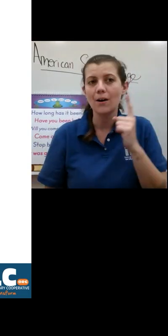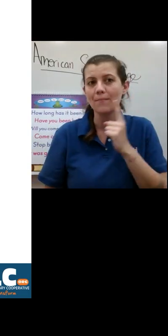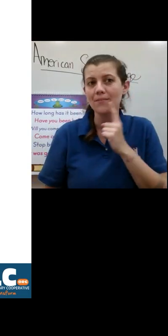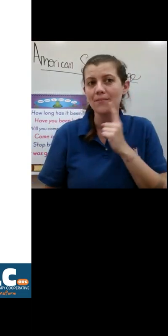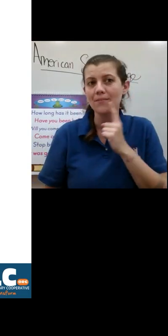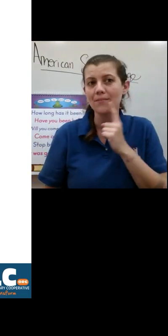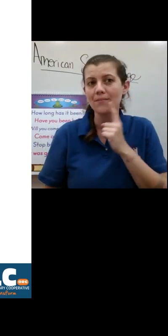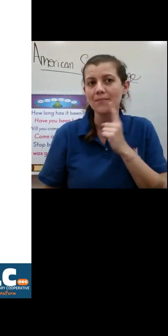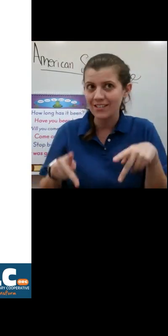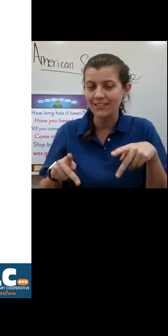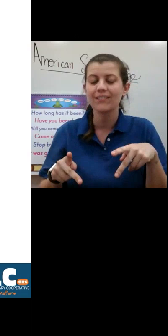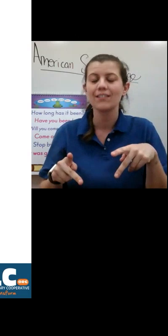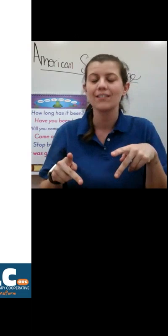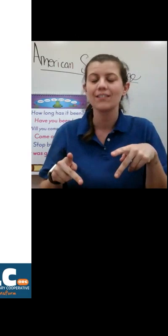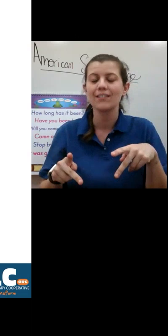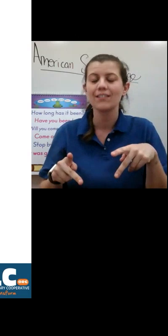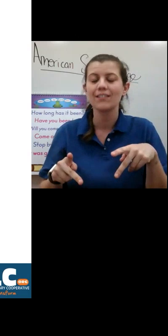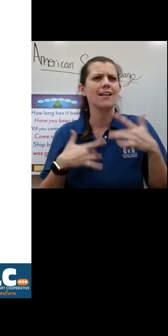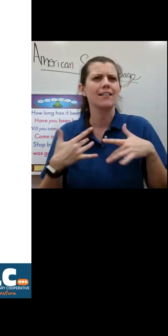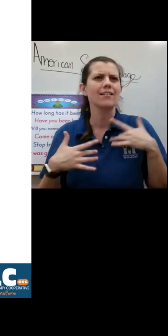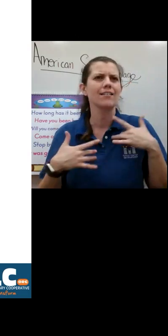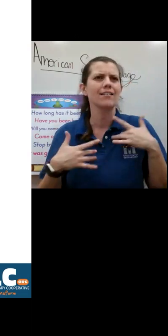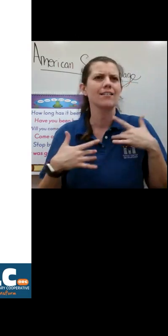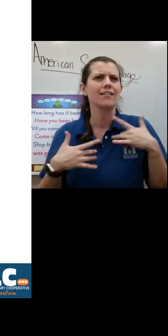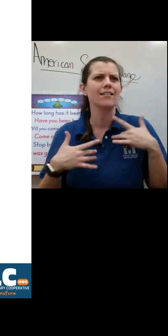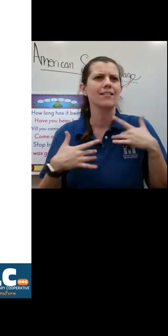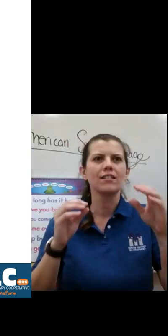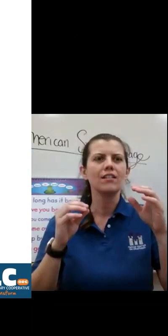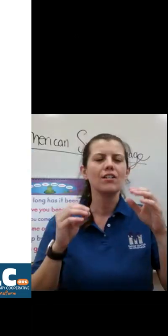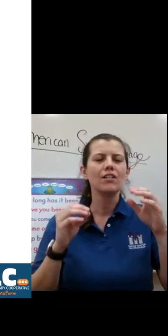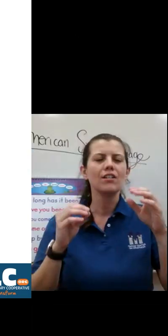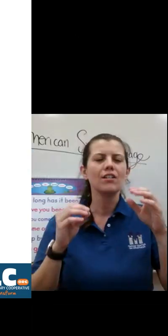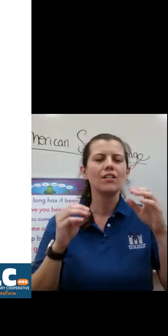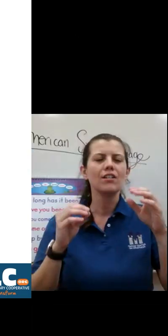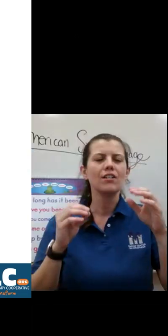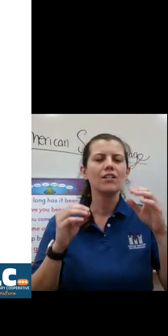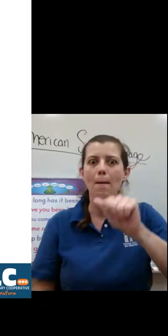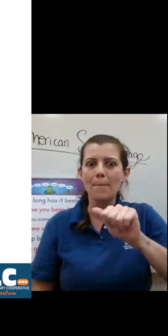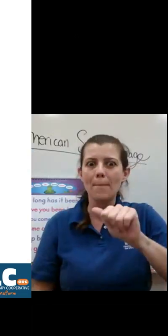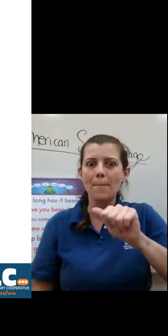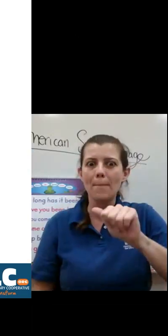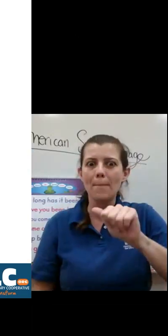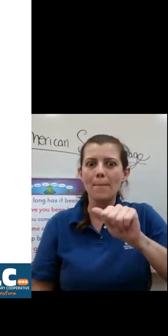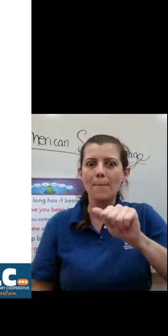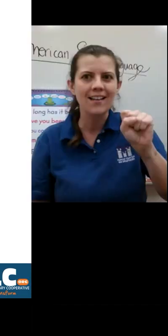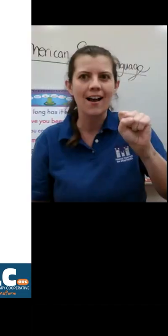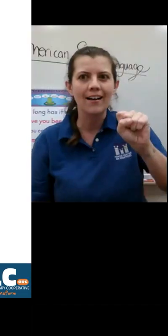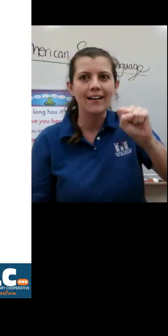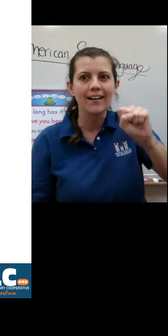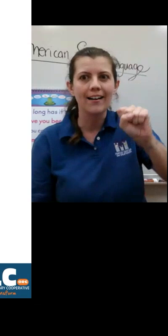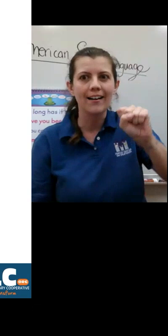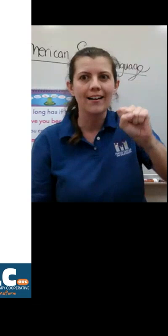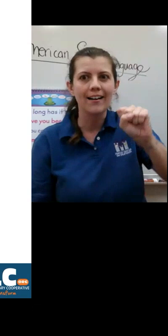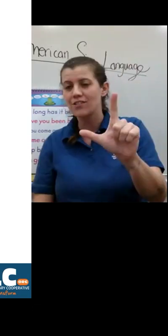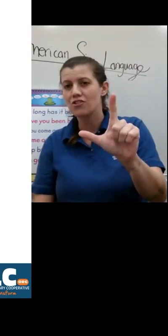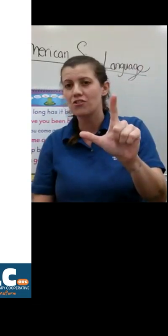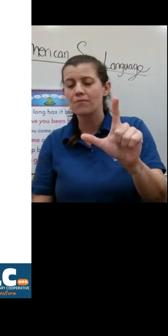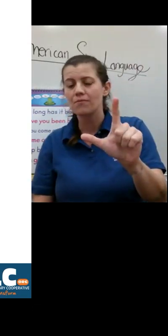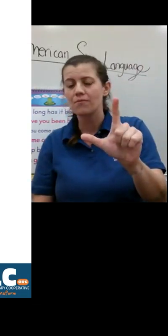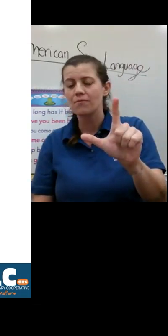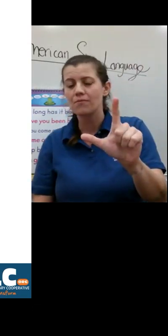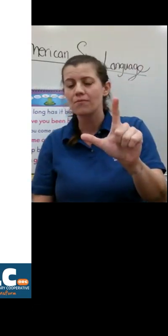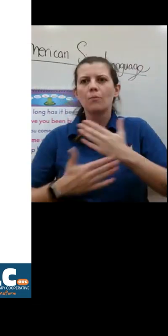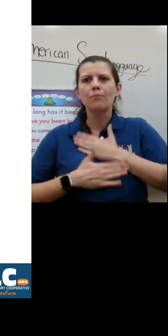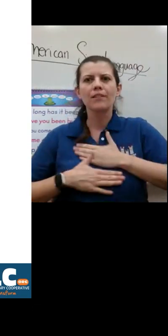As you may know, I'm a deaf person. Really excited to be here for showing some American Sign